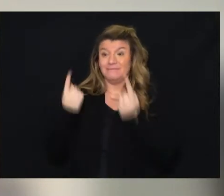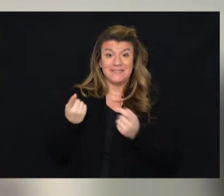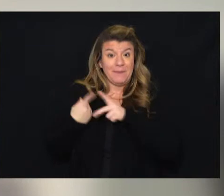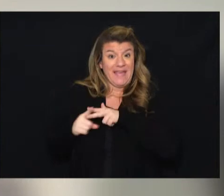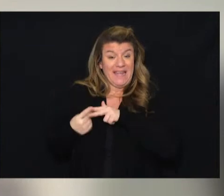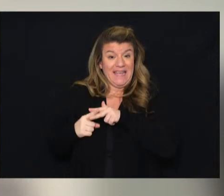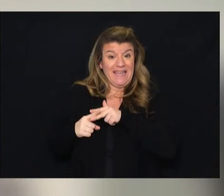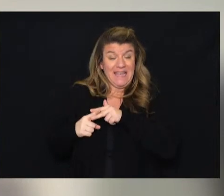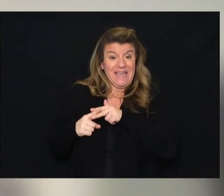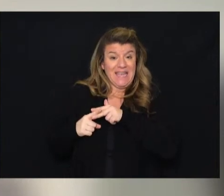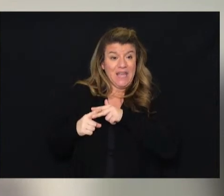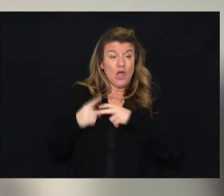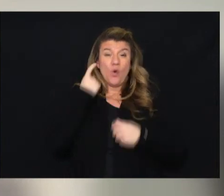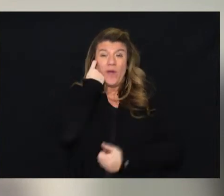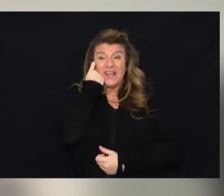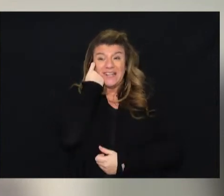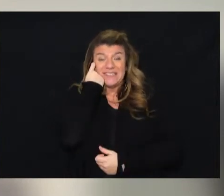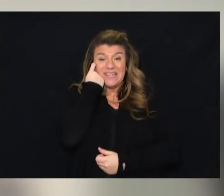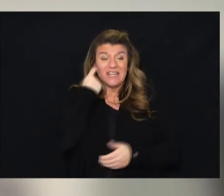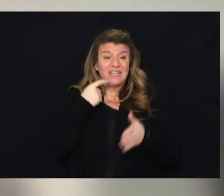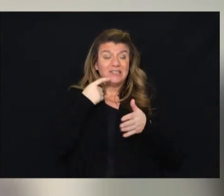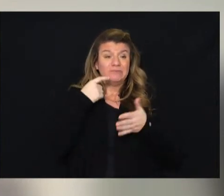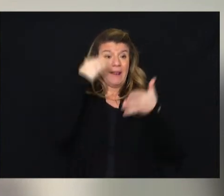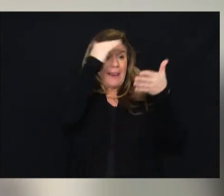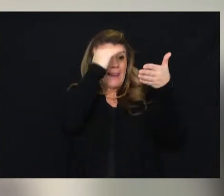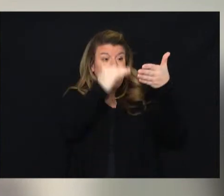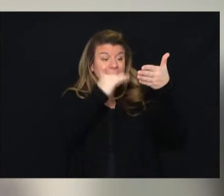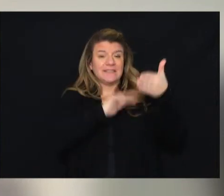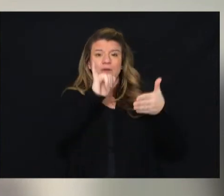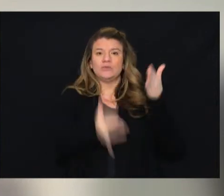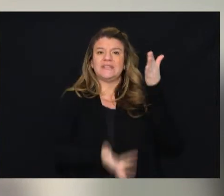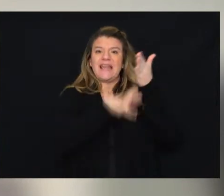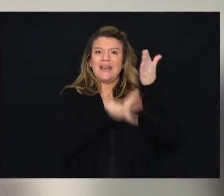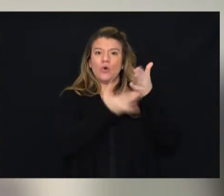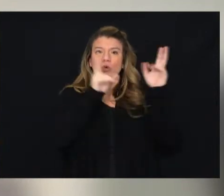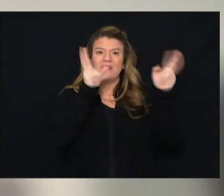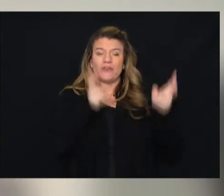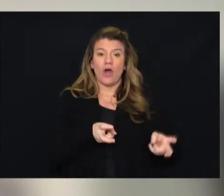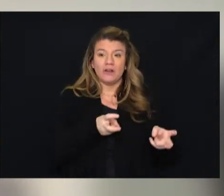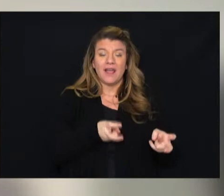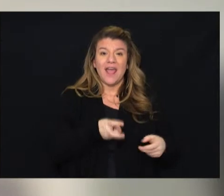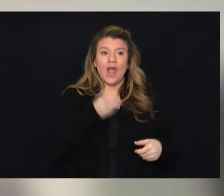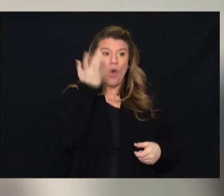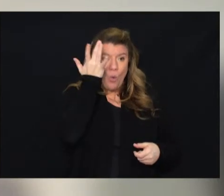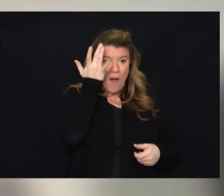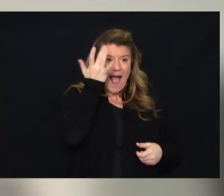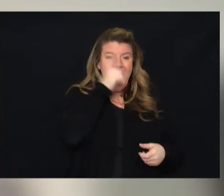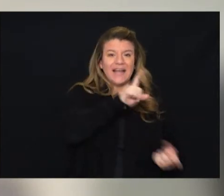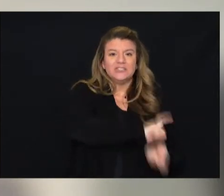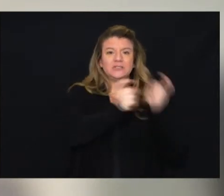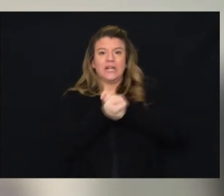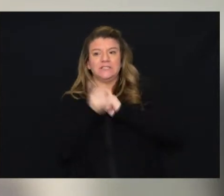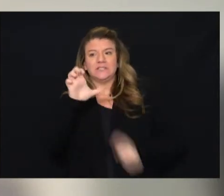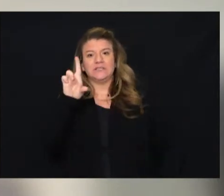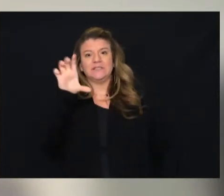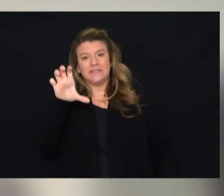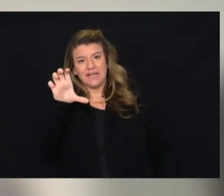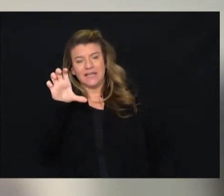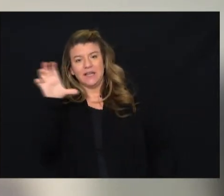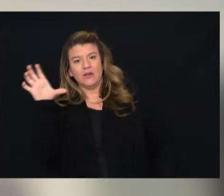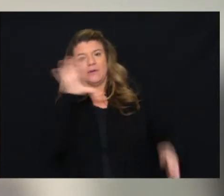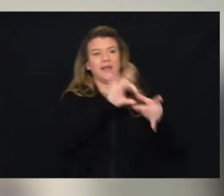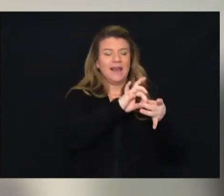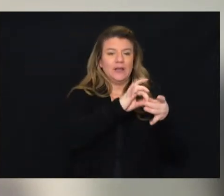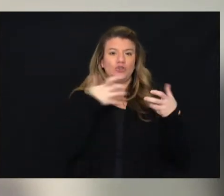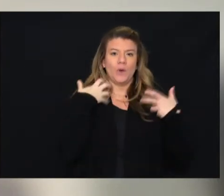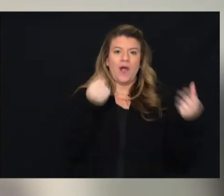We just listed technical difficulties. Those technical difficulties have to do with the changes CDC made with regard to